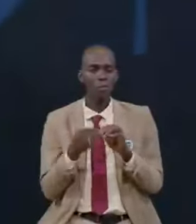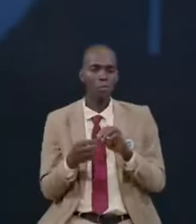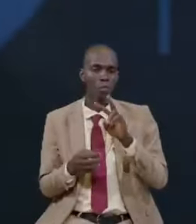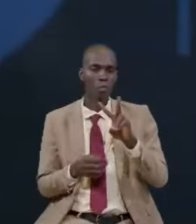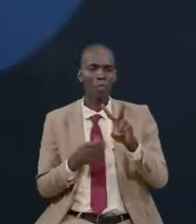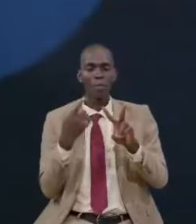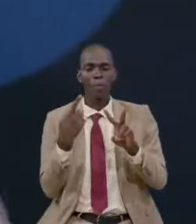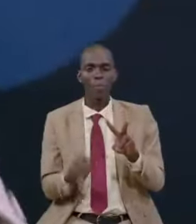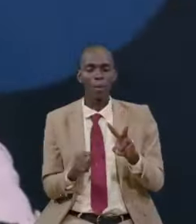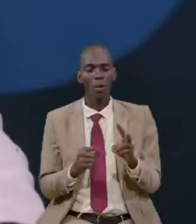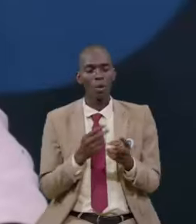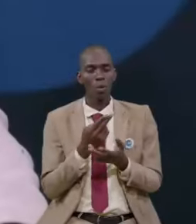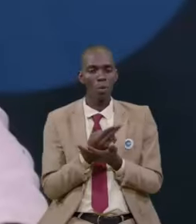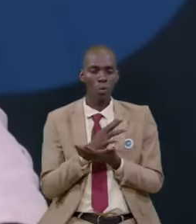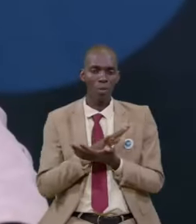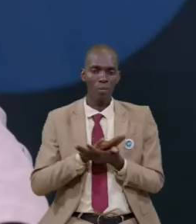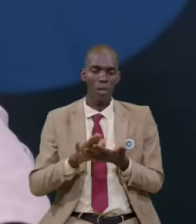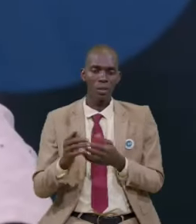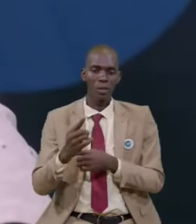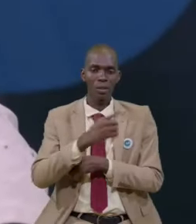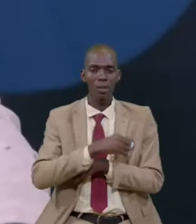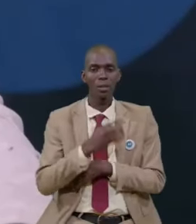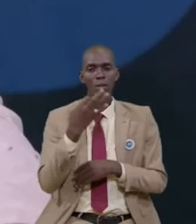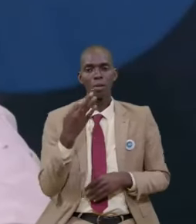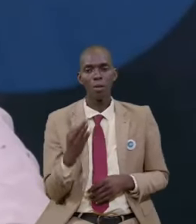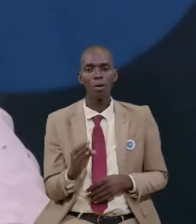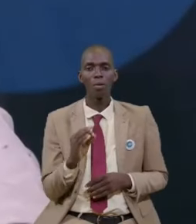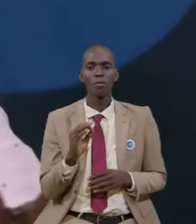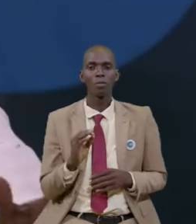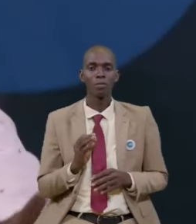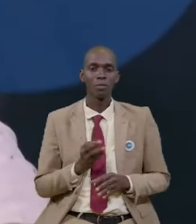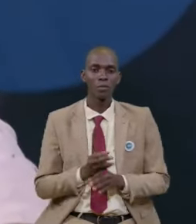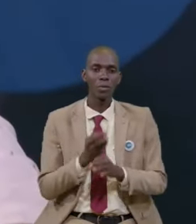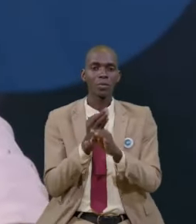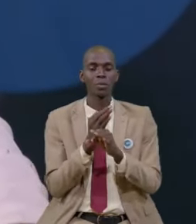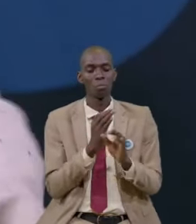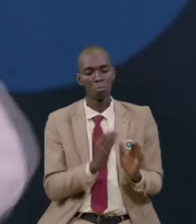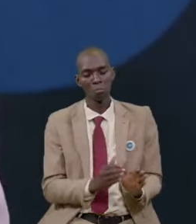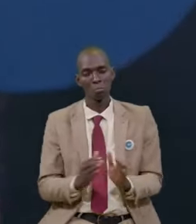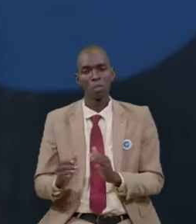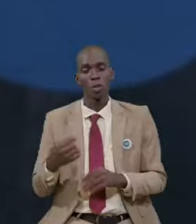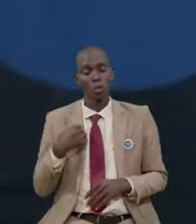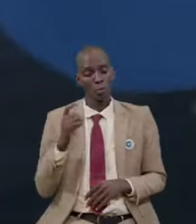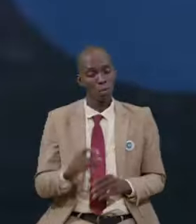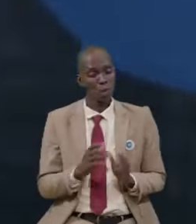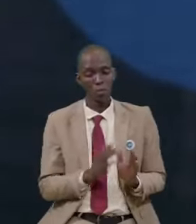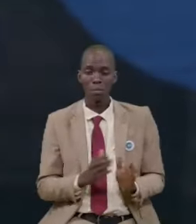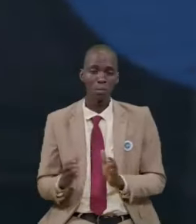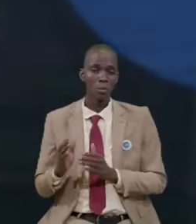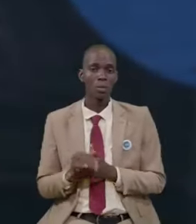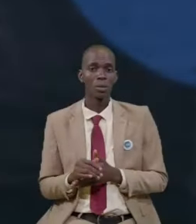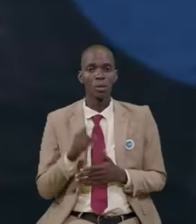day of faithful preparation. We need to prepare. You're going to meet with the Lord. You